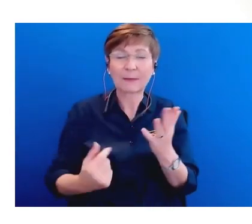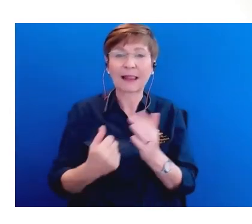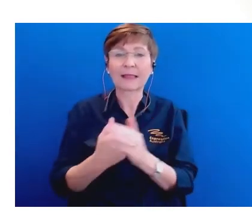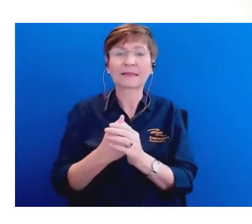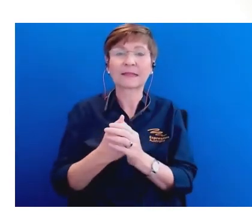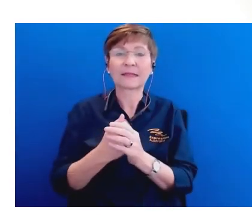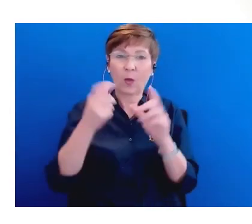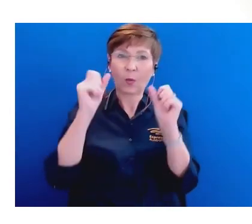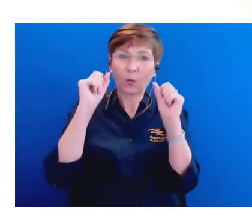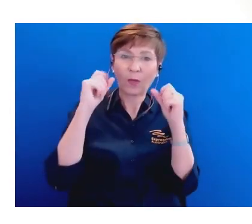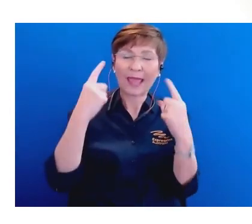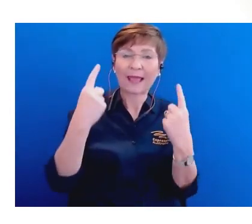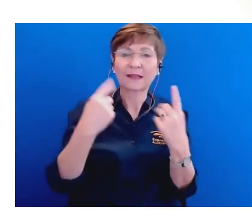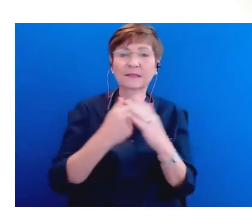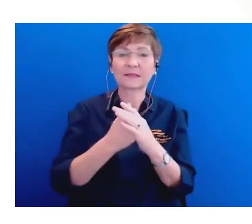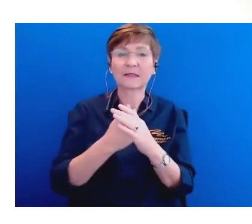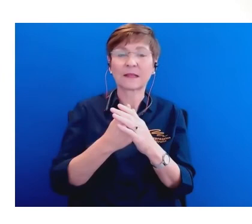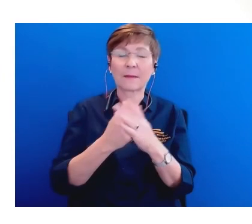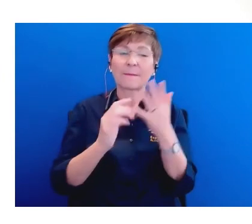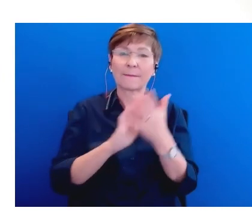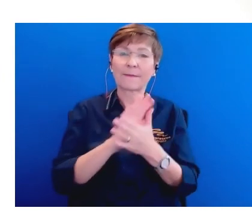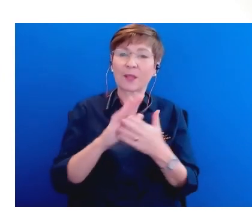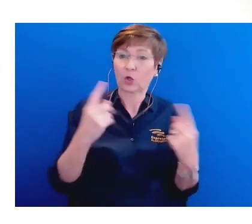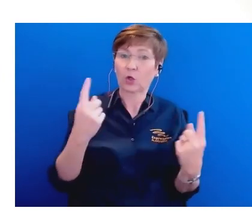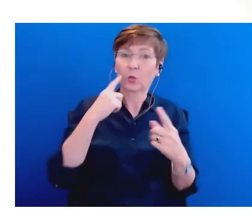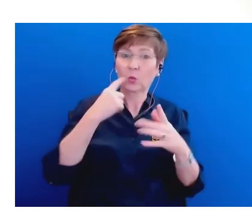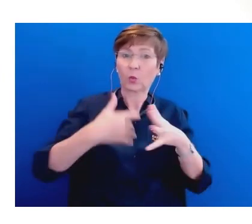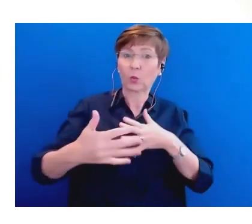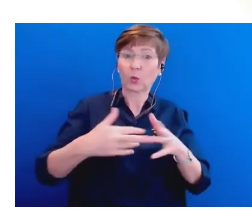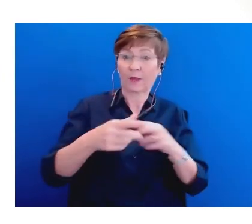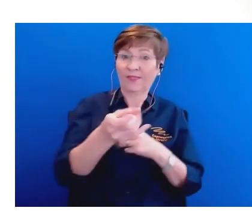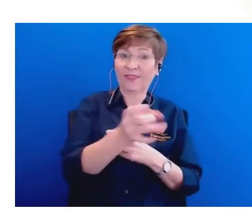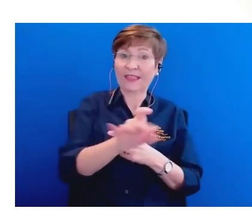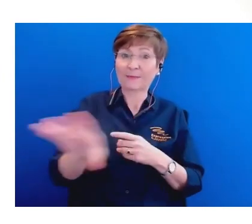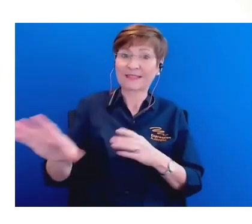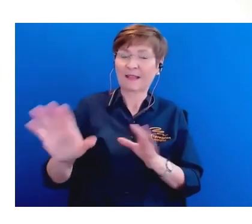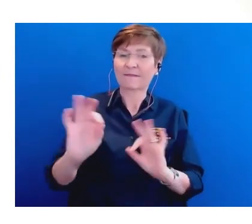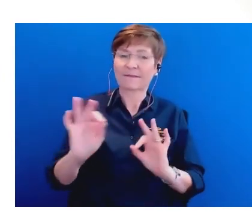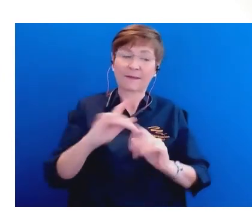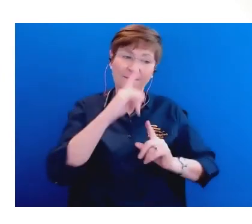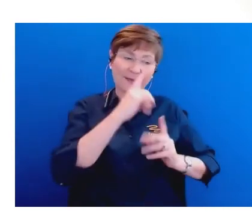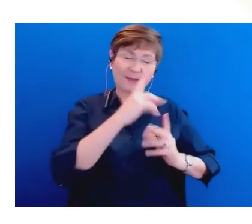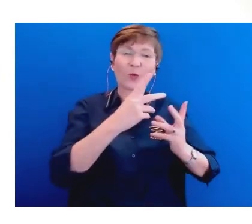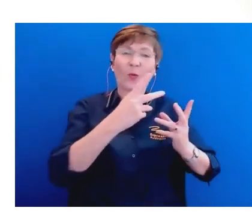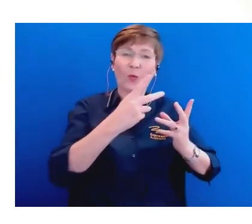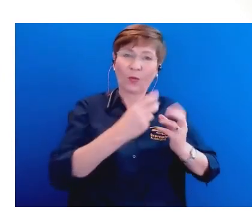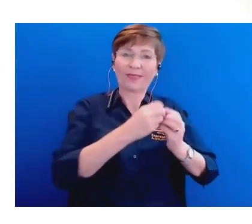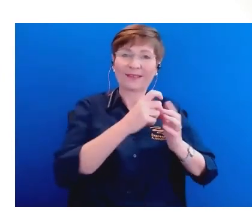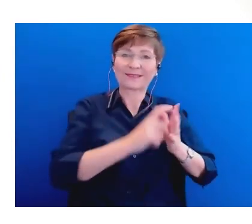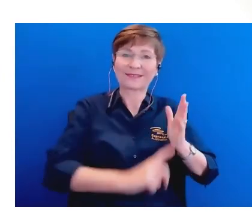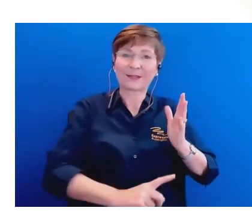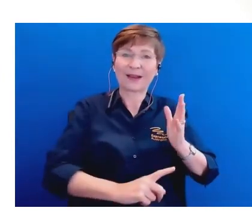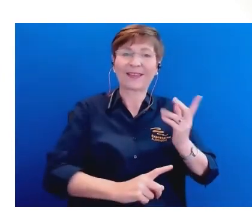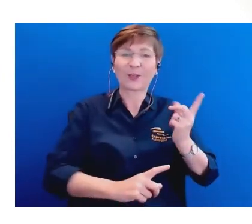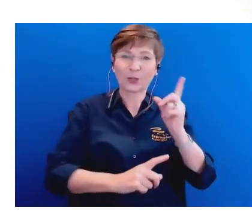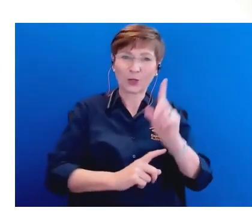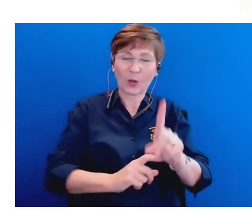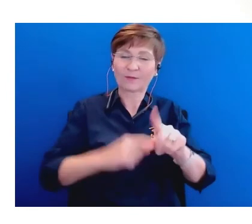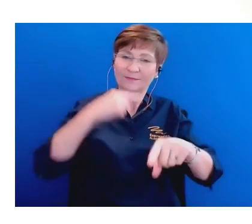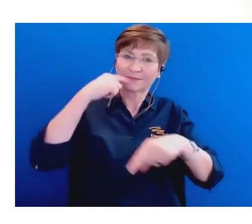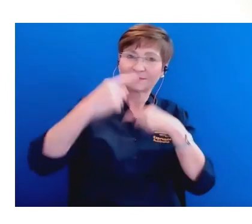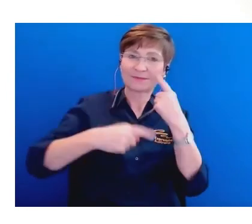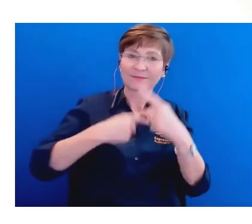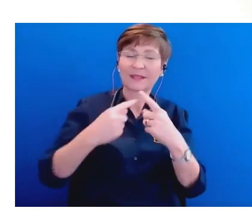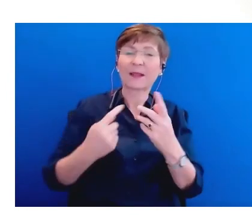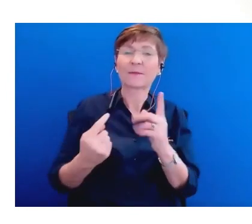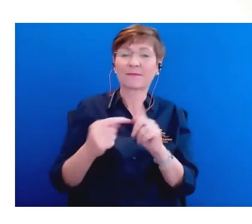organisations run by and for people with disability. And advice here as well about making sure a dedicated person or team